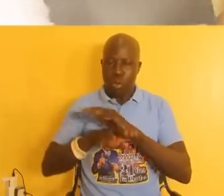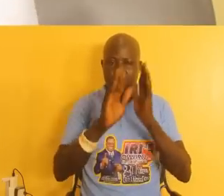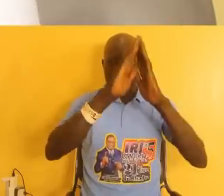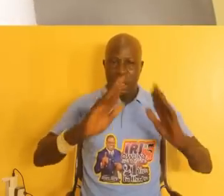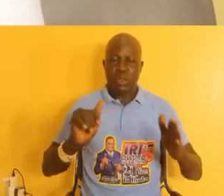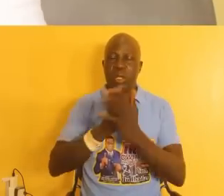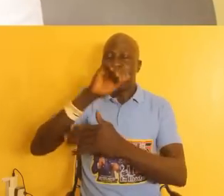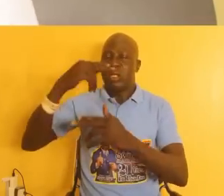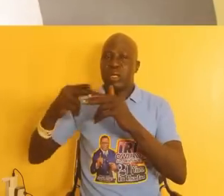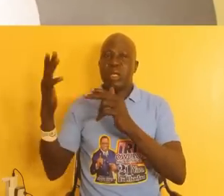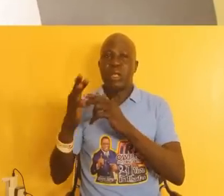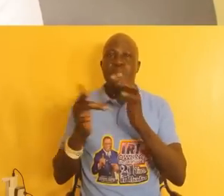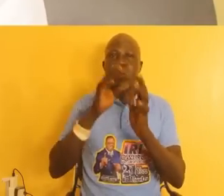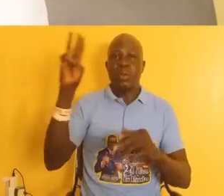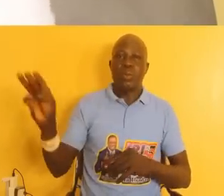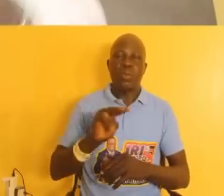Open that door.